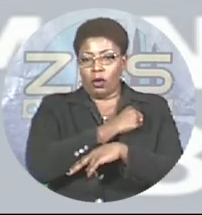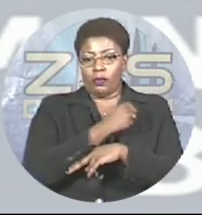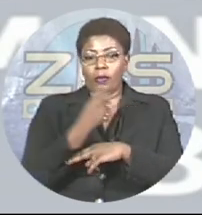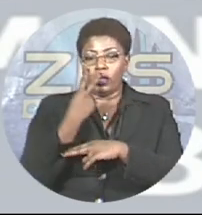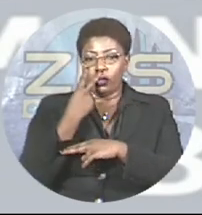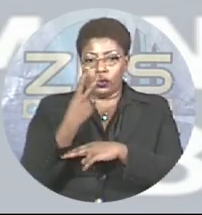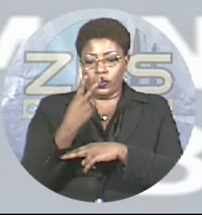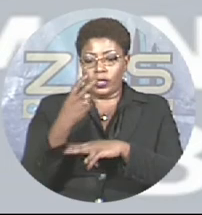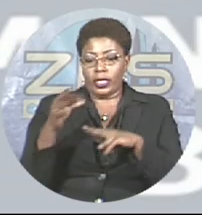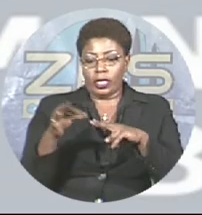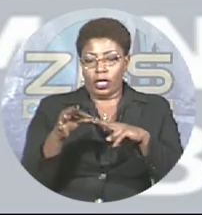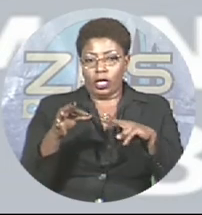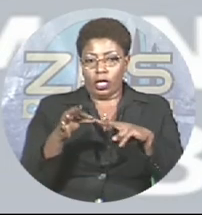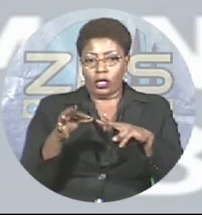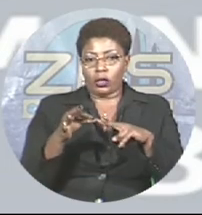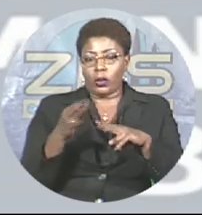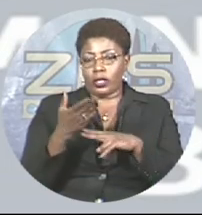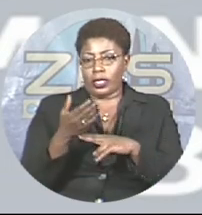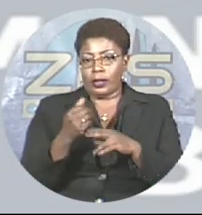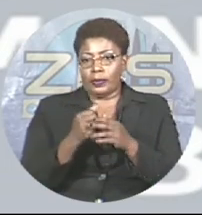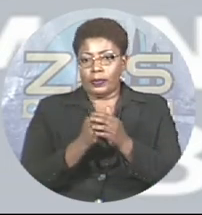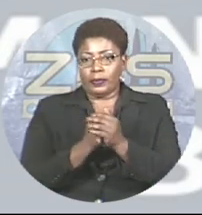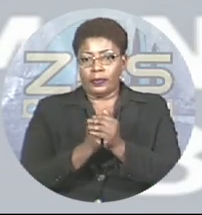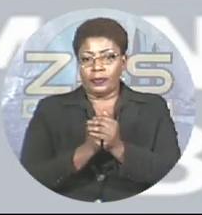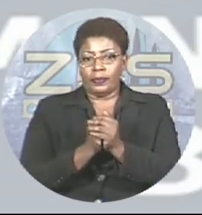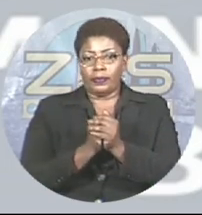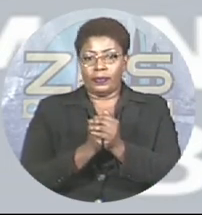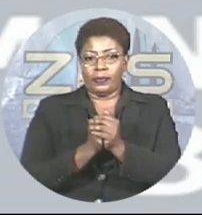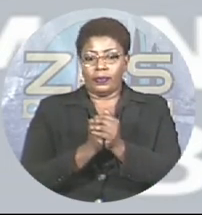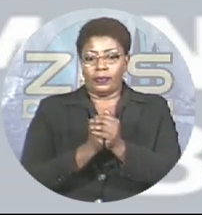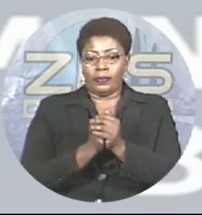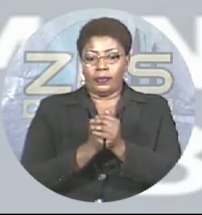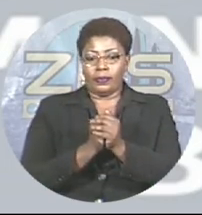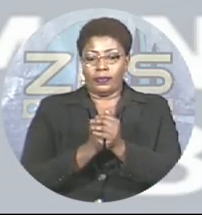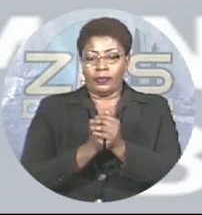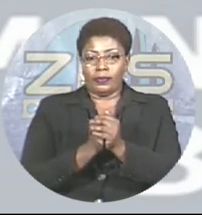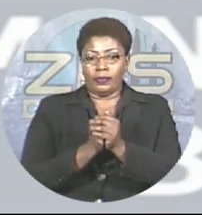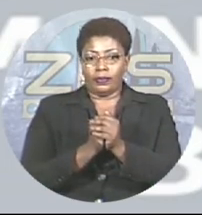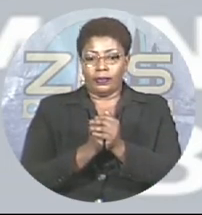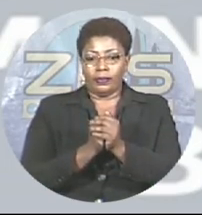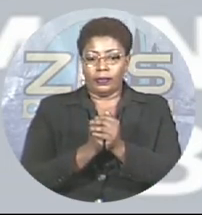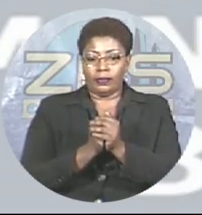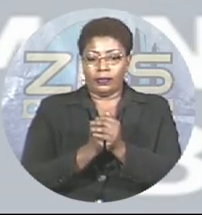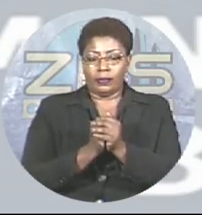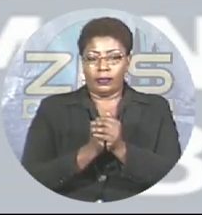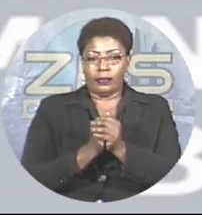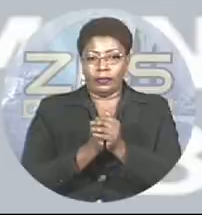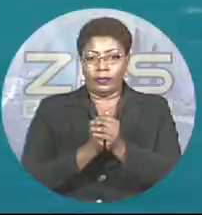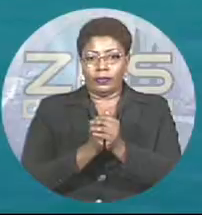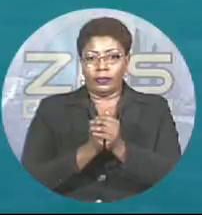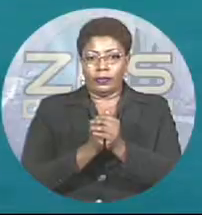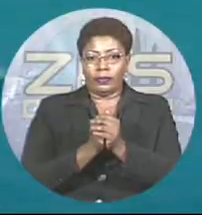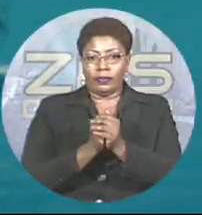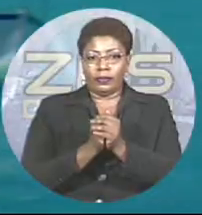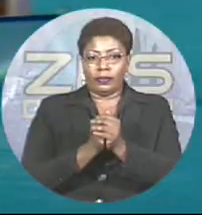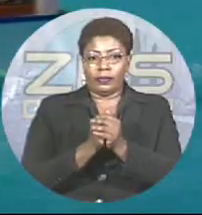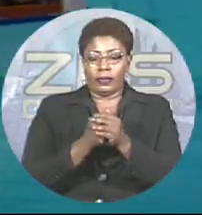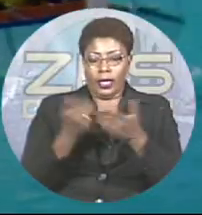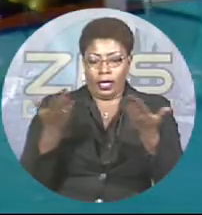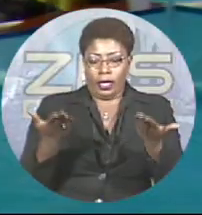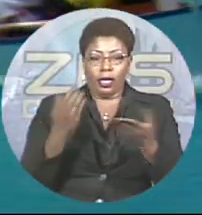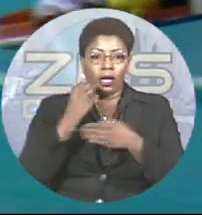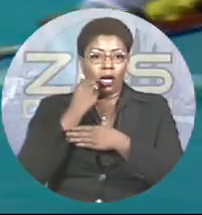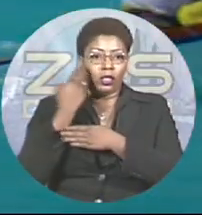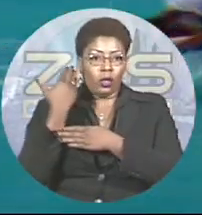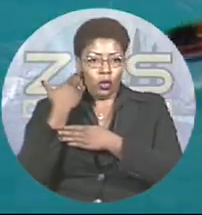Anthony Seymour, he was 0-for-3 with a walk and a stolen base. Florida fell to St. Lucie 4-3. Back here at